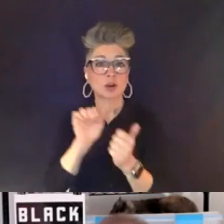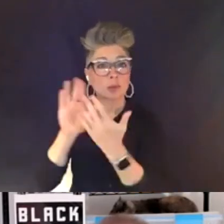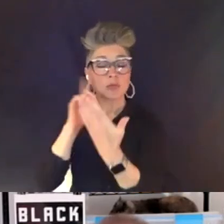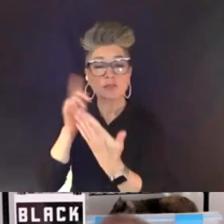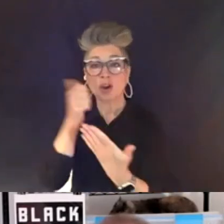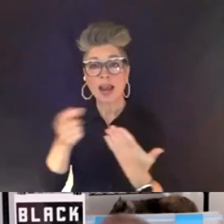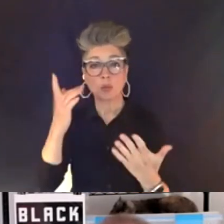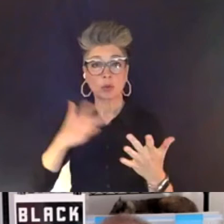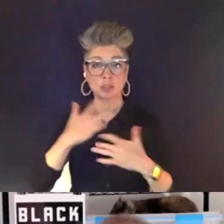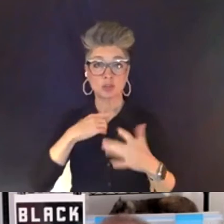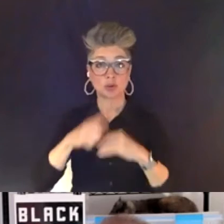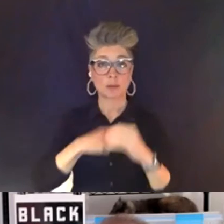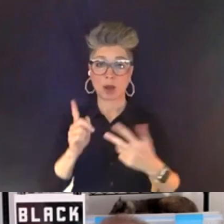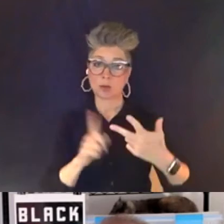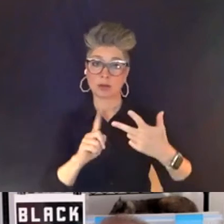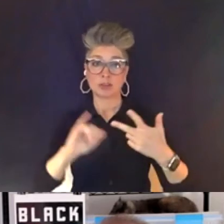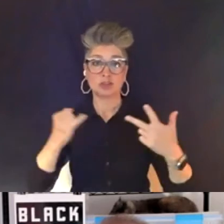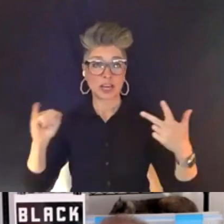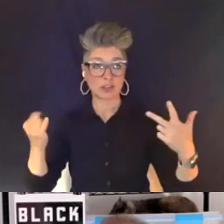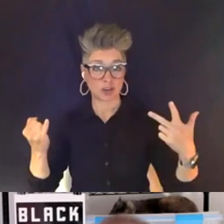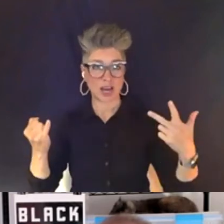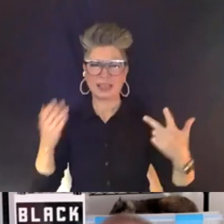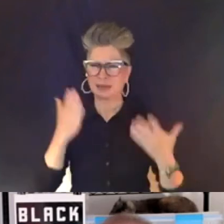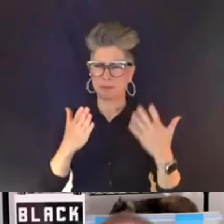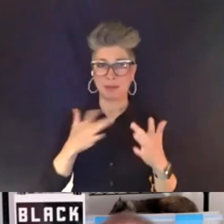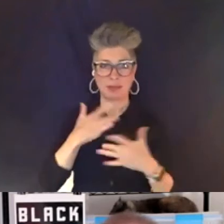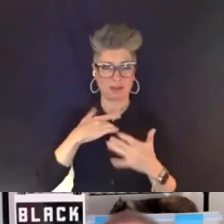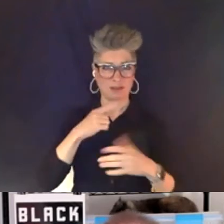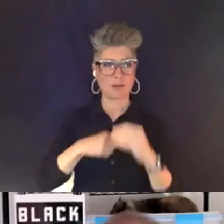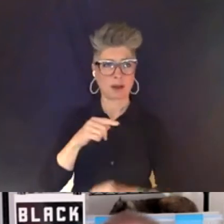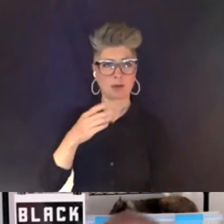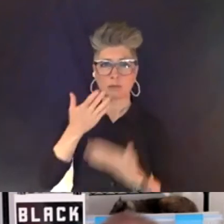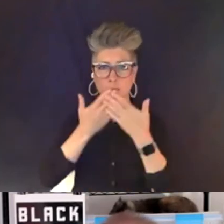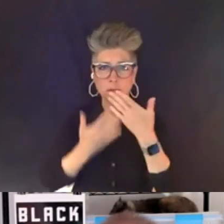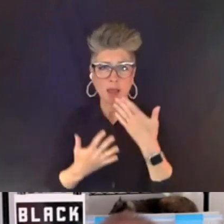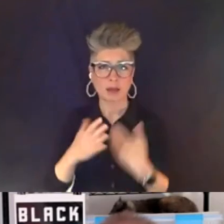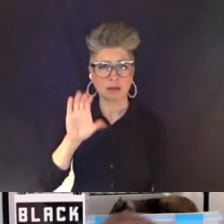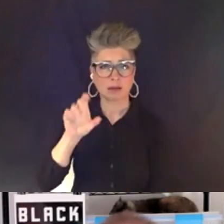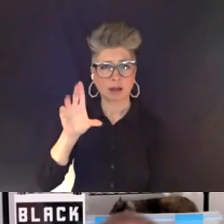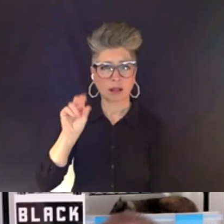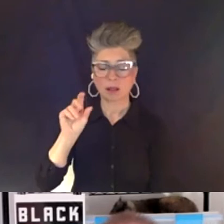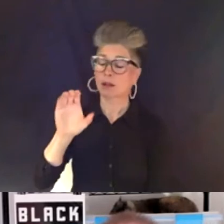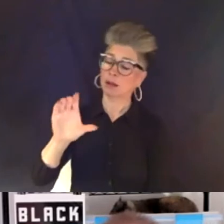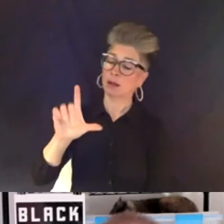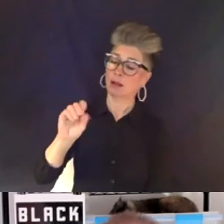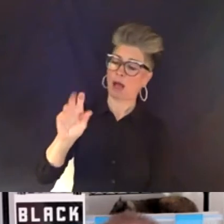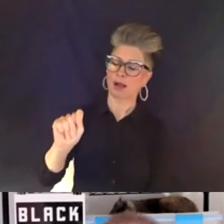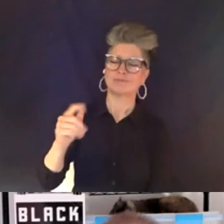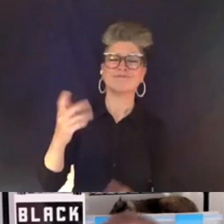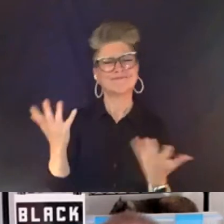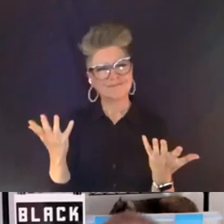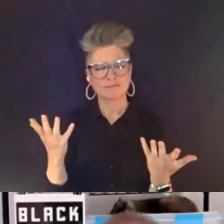that J&J vaccine, who may be concerned about the blood clot risk. At this point in time, it should be okay. That's our party